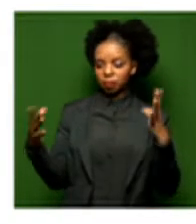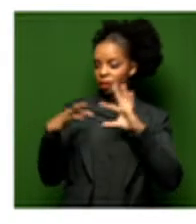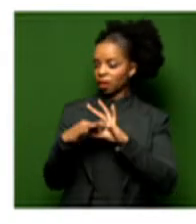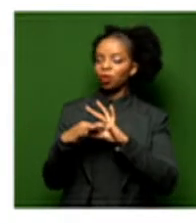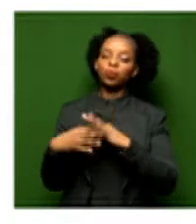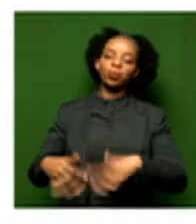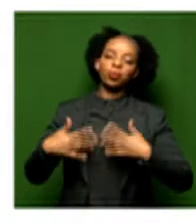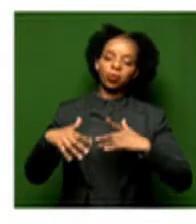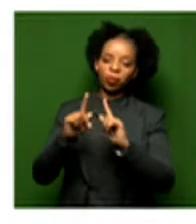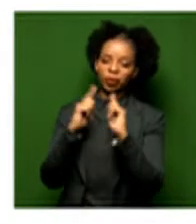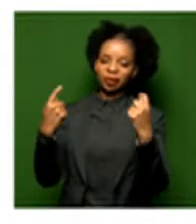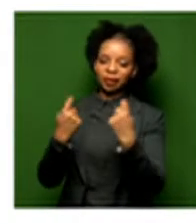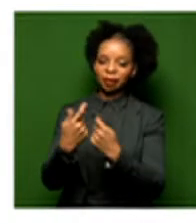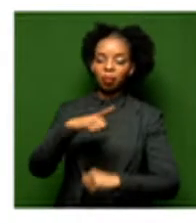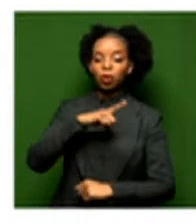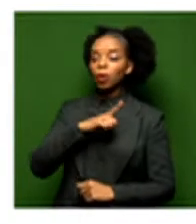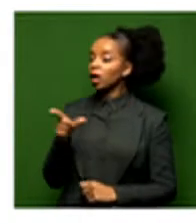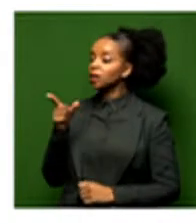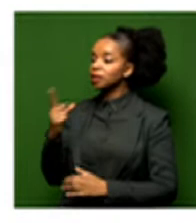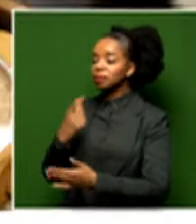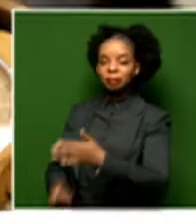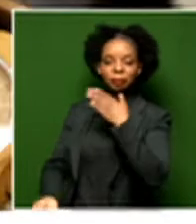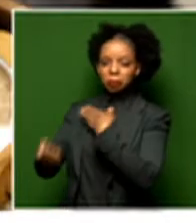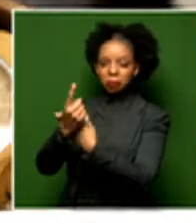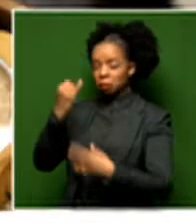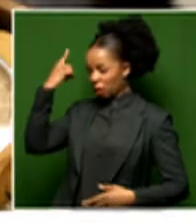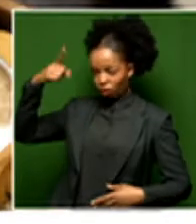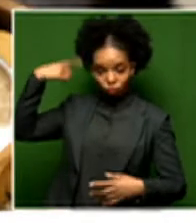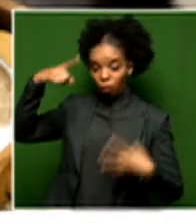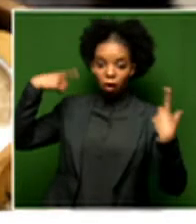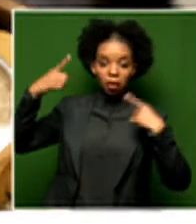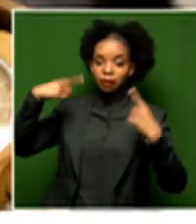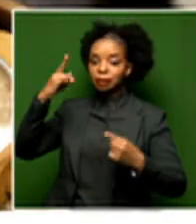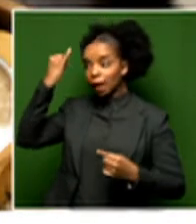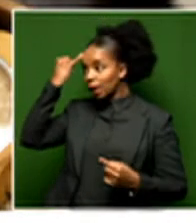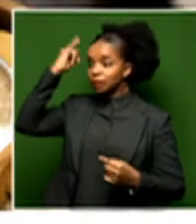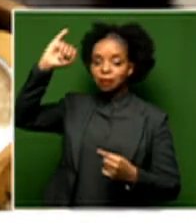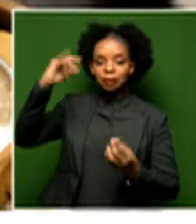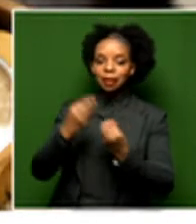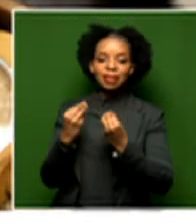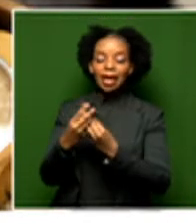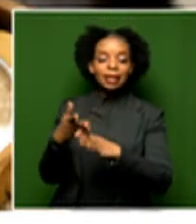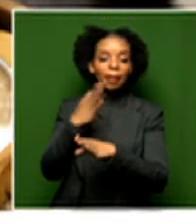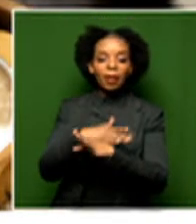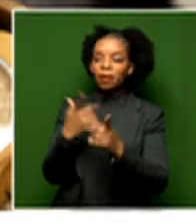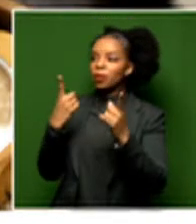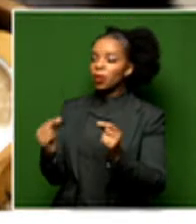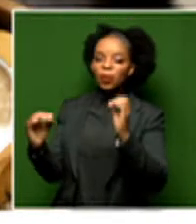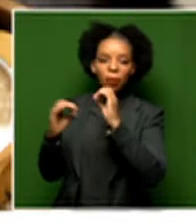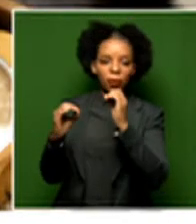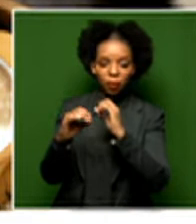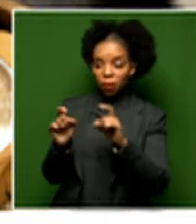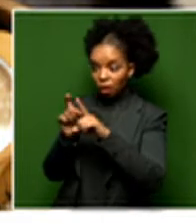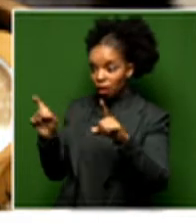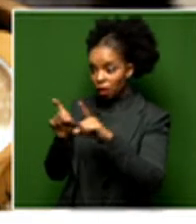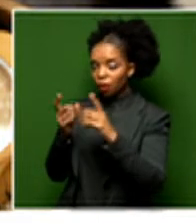it's like a bomb because this guy will come up with crazy ideas, things that have not been done, and we want to translate those things,